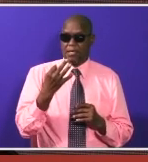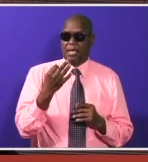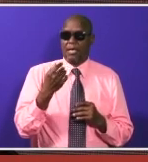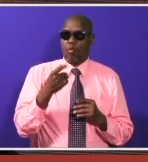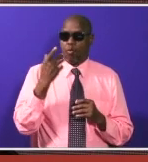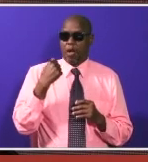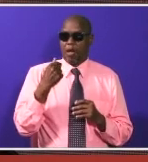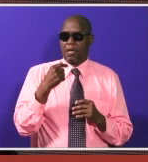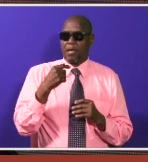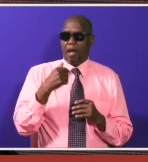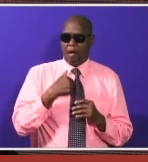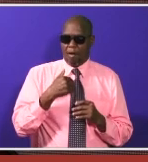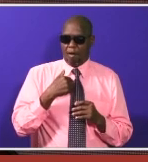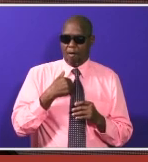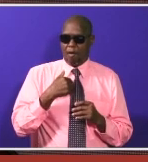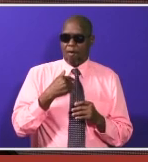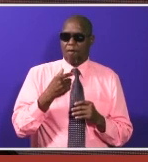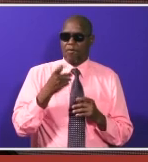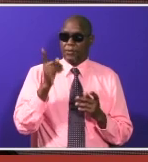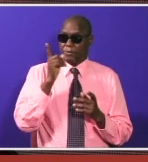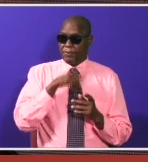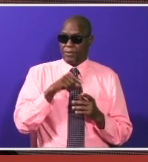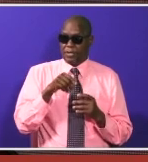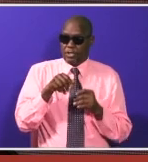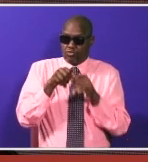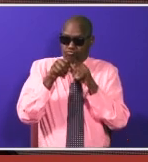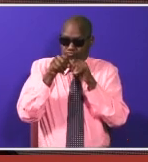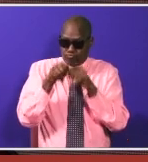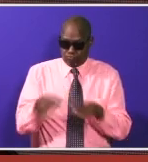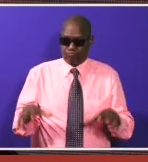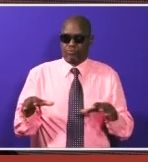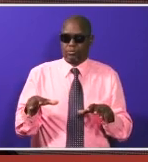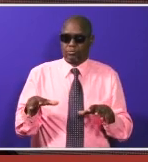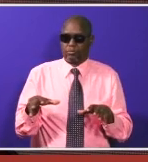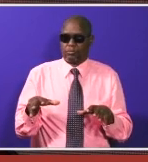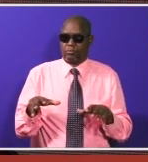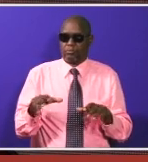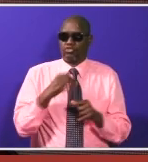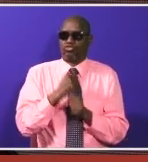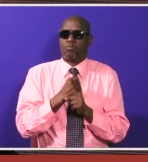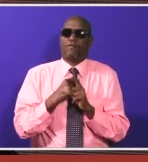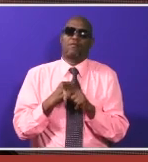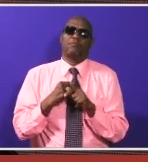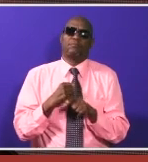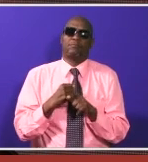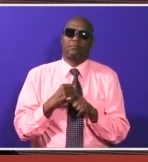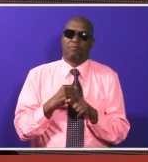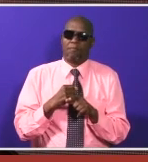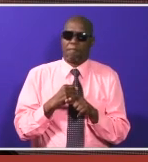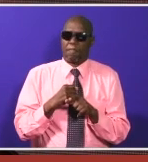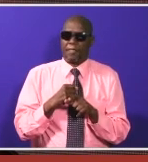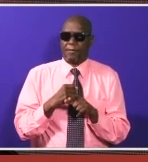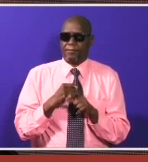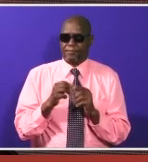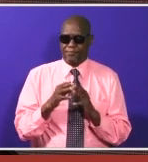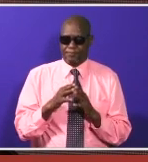to the president's job. All right. So the chief justice could be earning a percentage of the president, the speaker a percentage of the president also, and all the